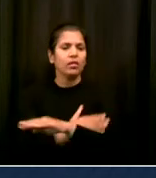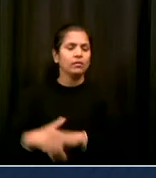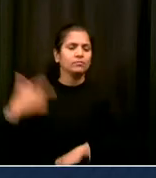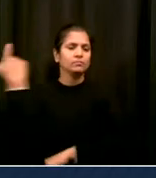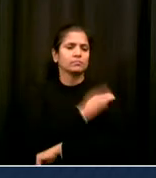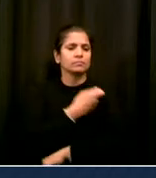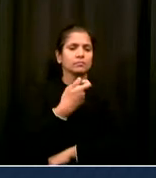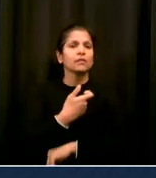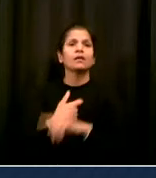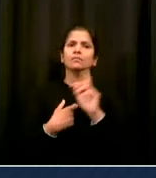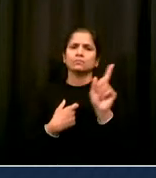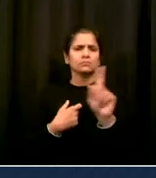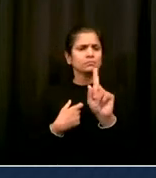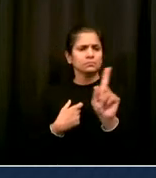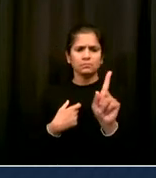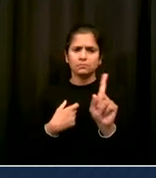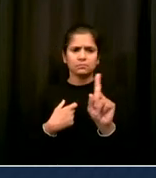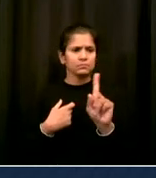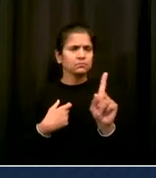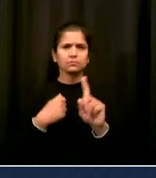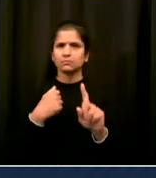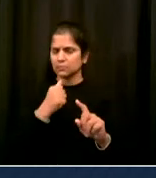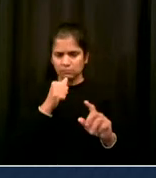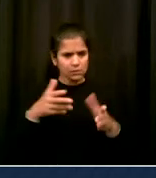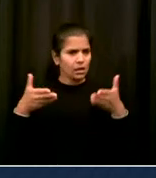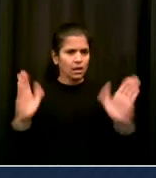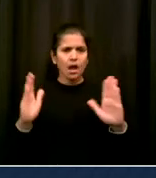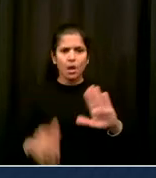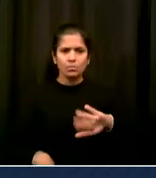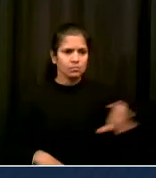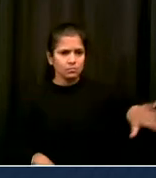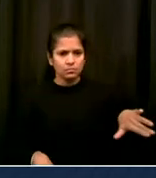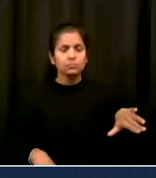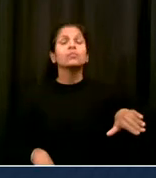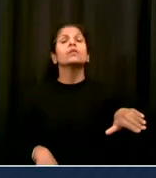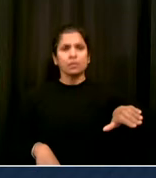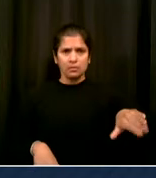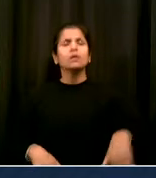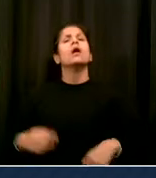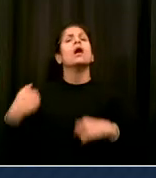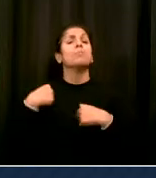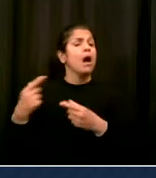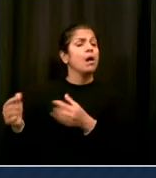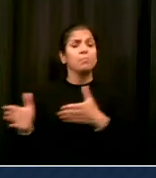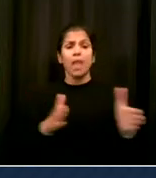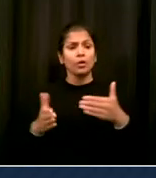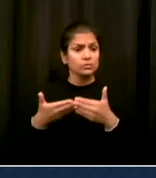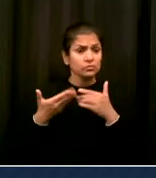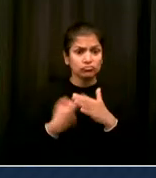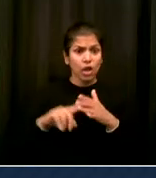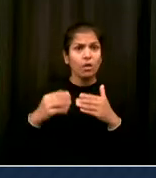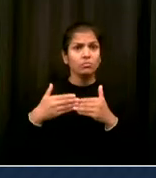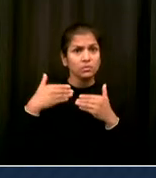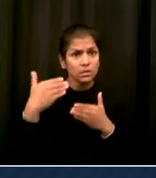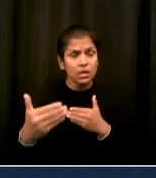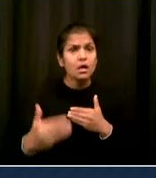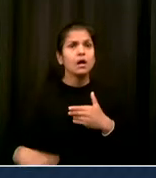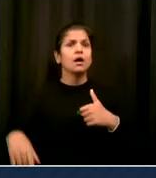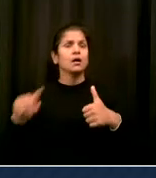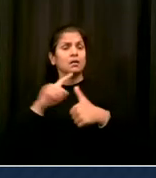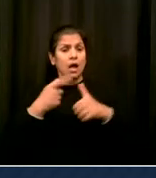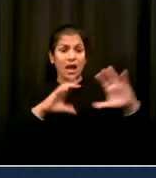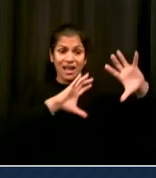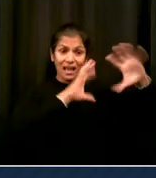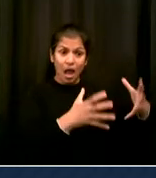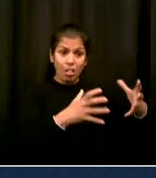building out from there faster and faster, but we're going to make sure the distribution is based on equity and fairness. And as we get out into